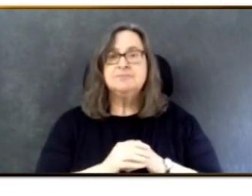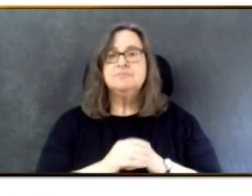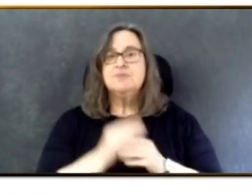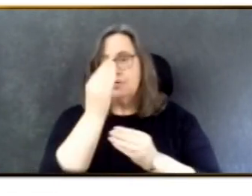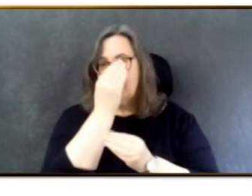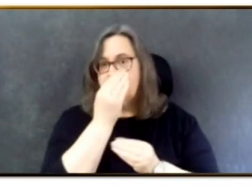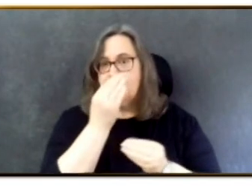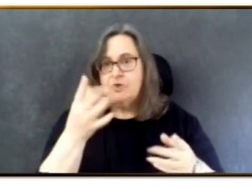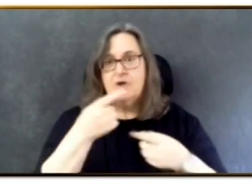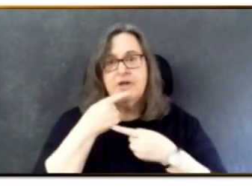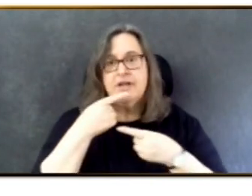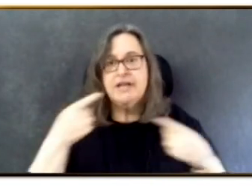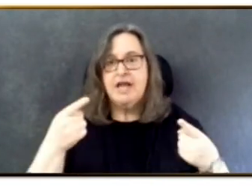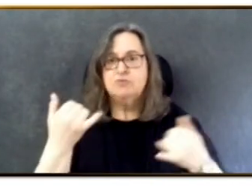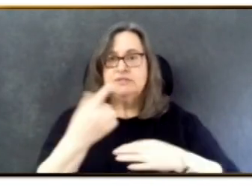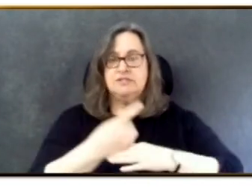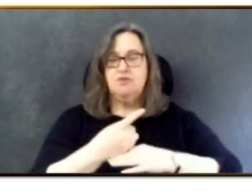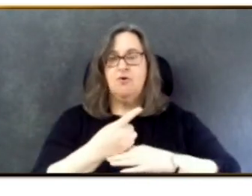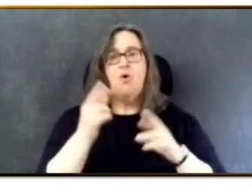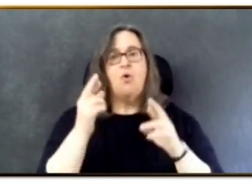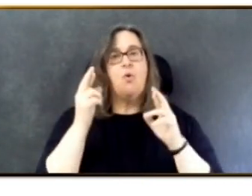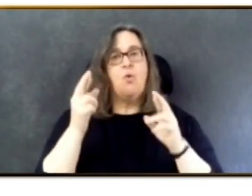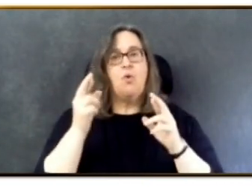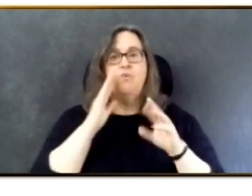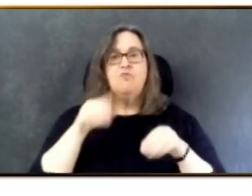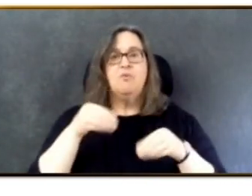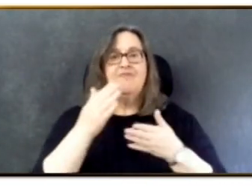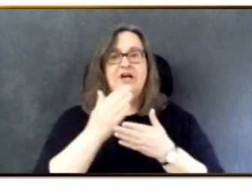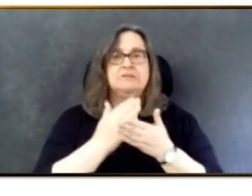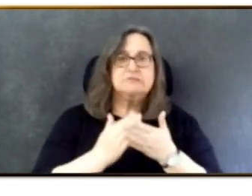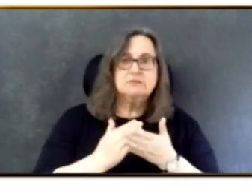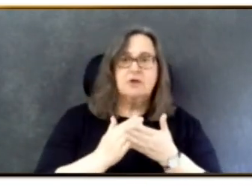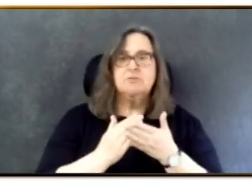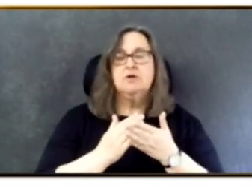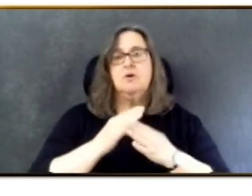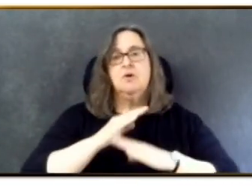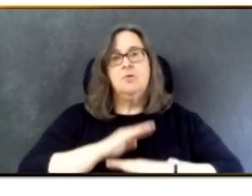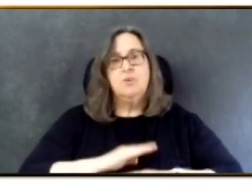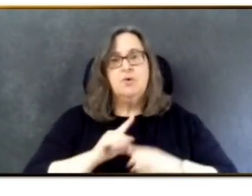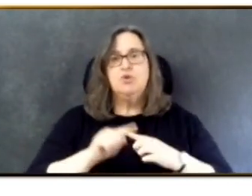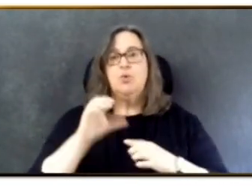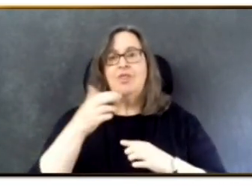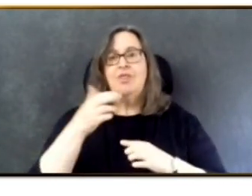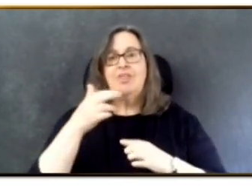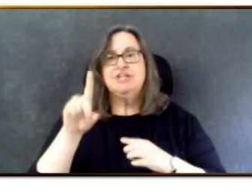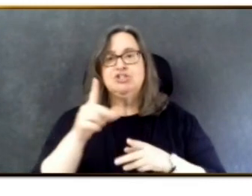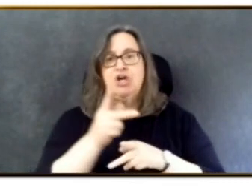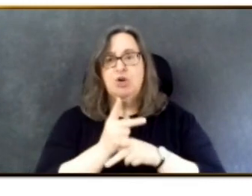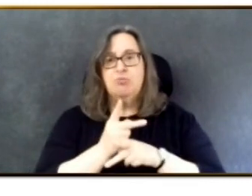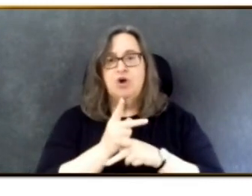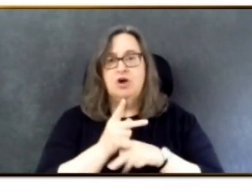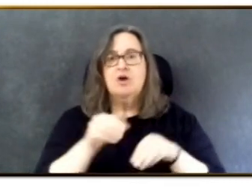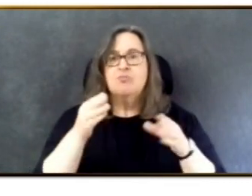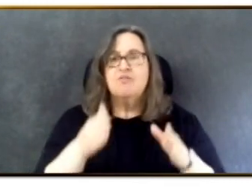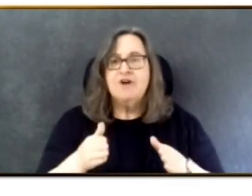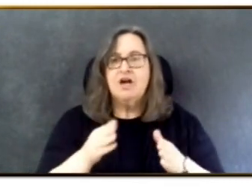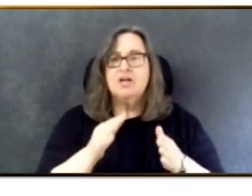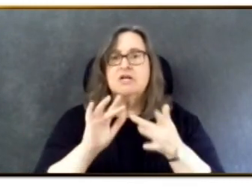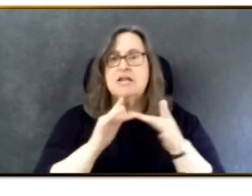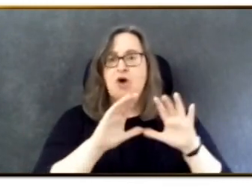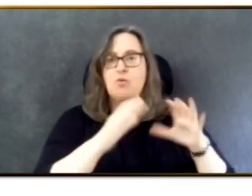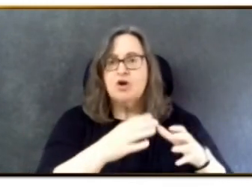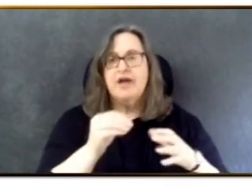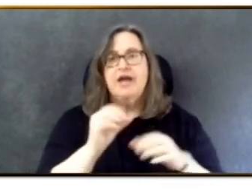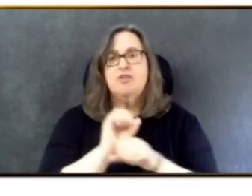an announcement that I hope will provide some relief to our child care provider network and our working families this holiday